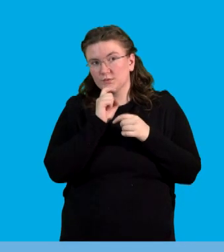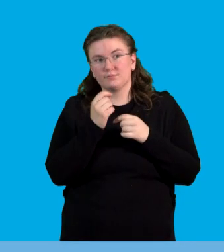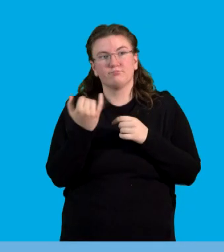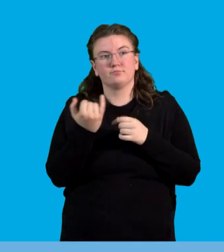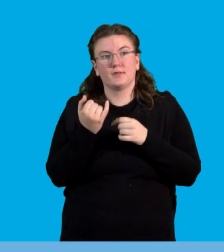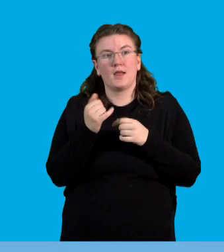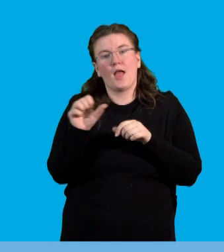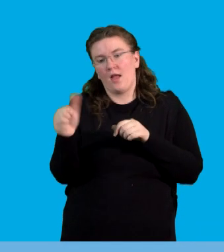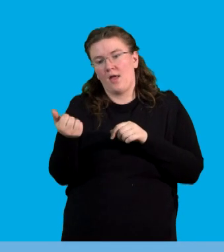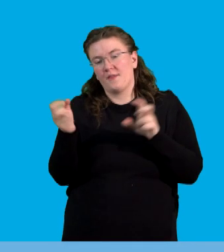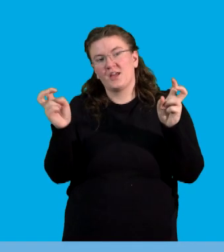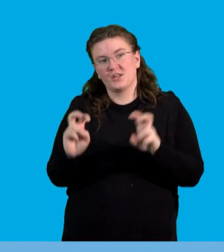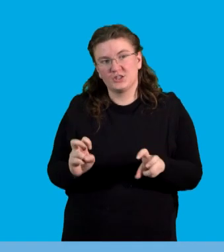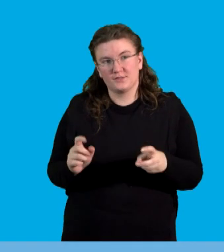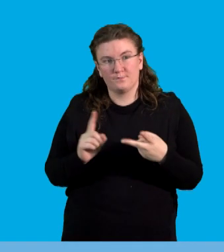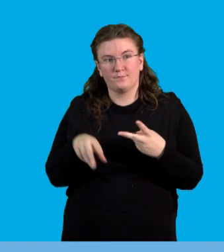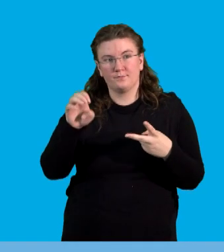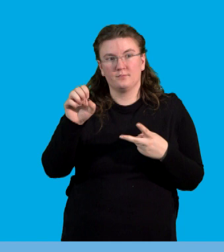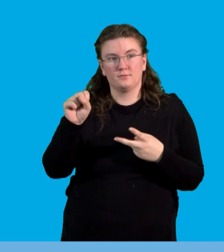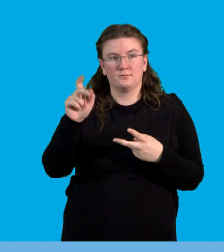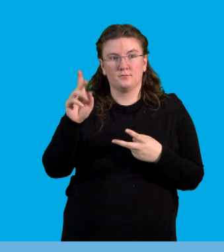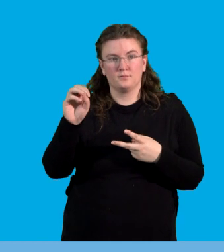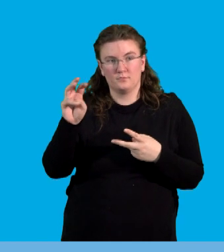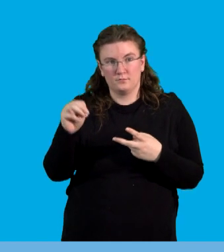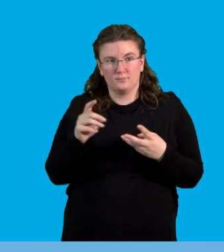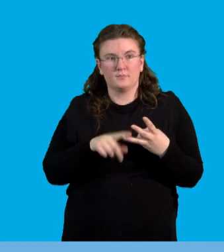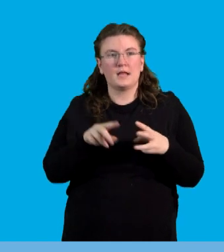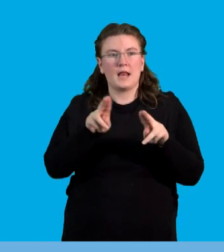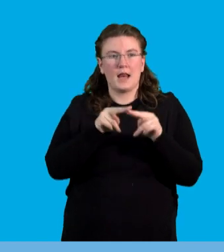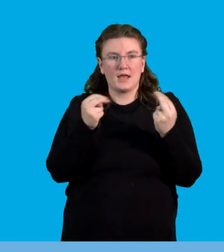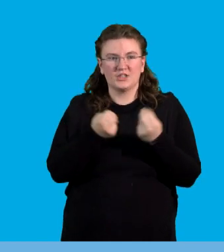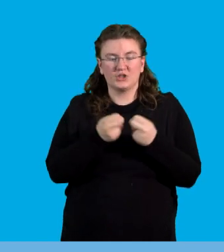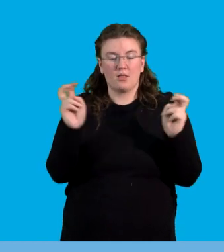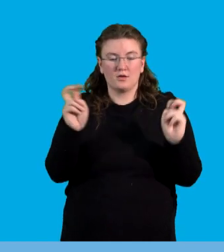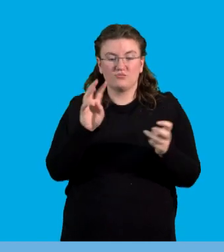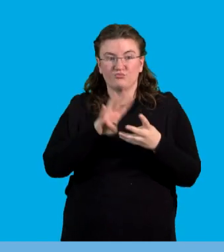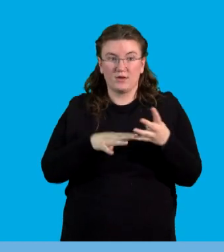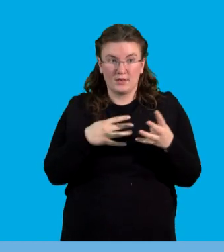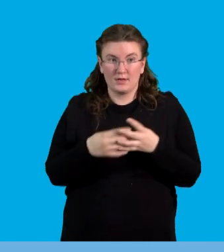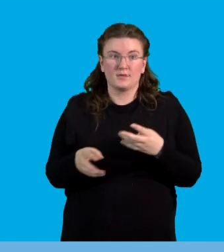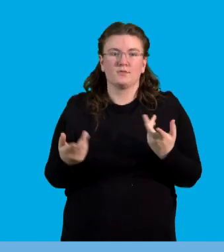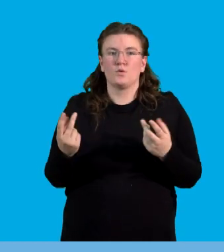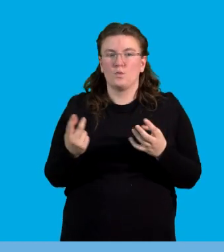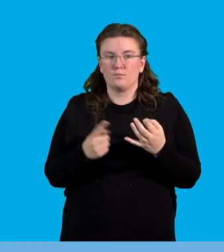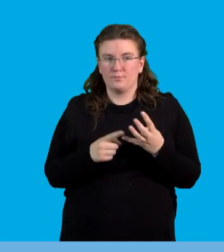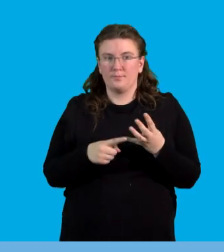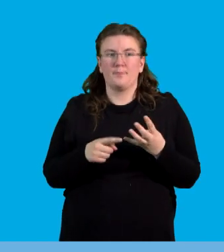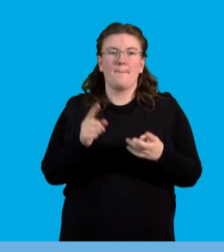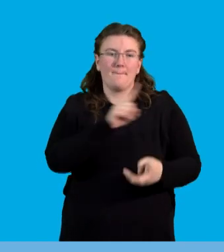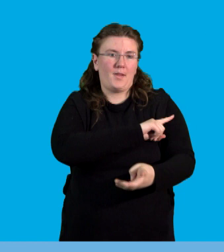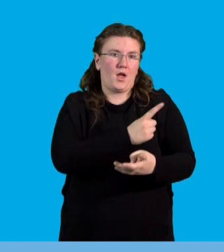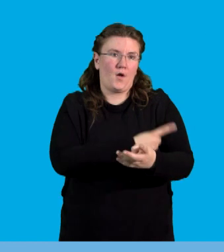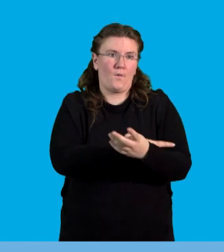as alternative energy, Eskom, national electricity grid, and power. And those are defined